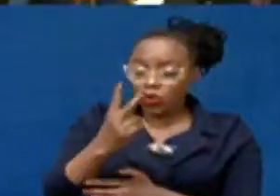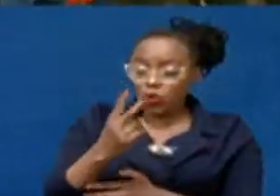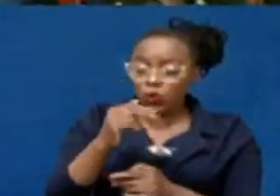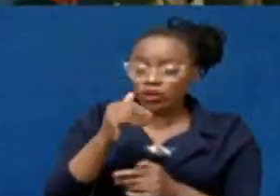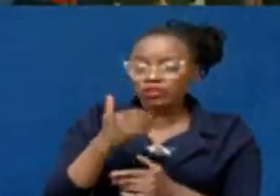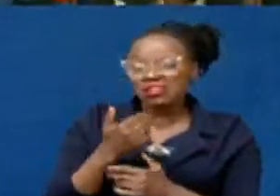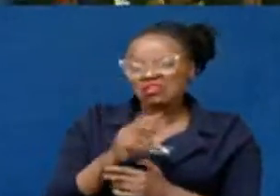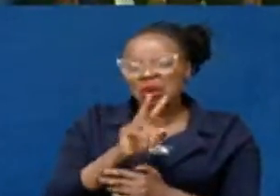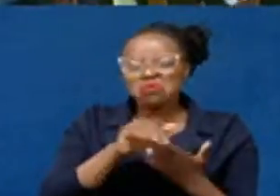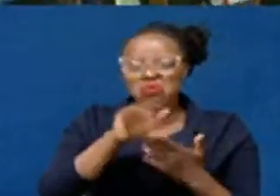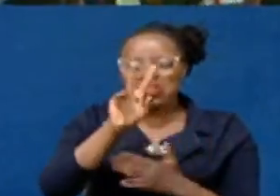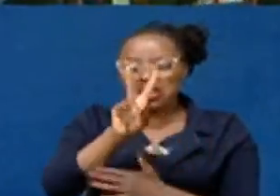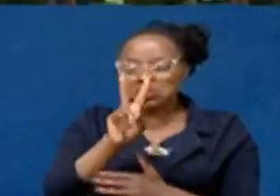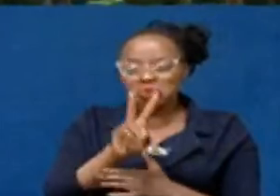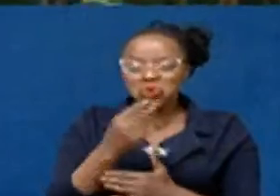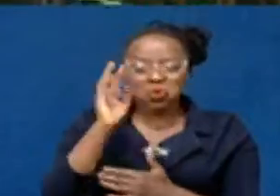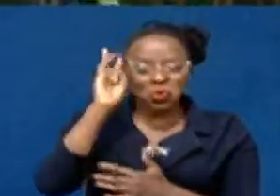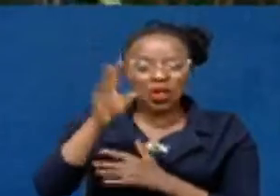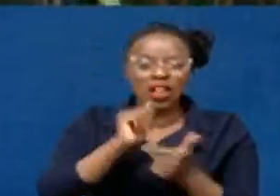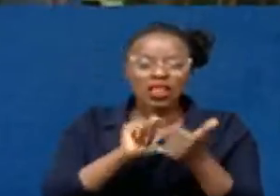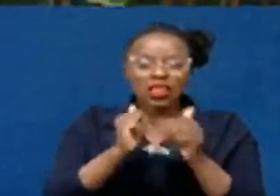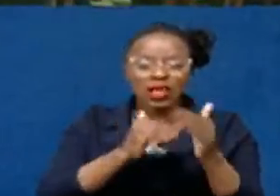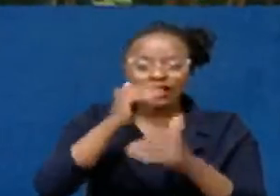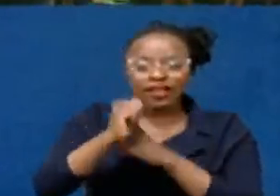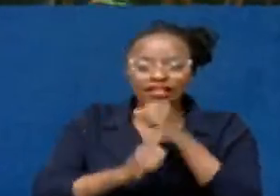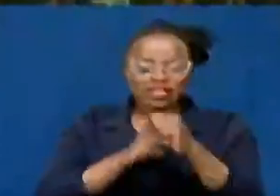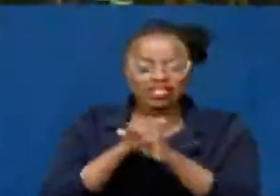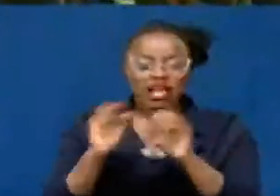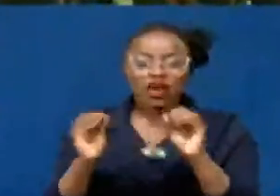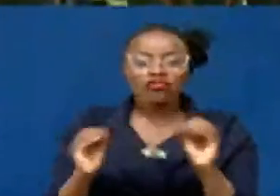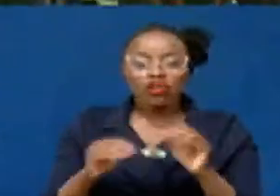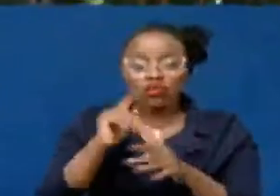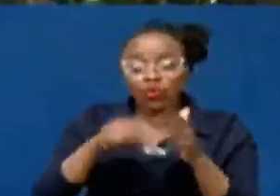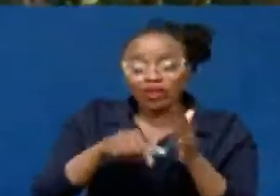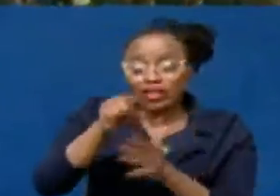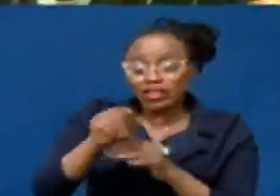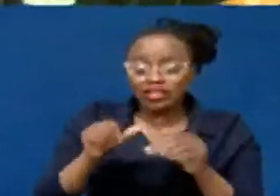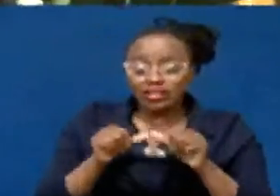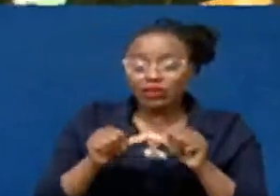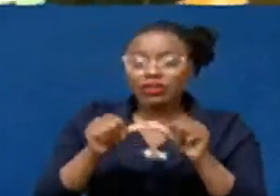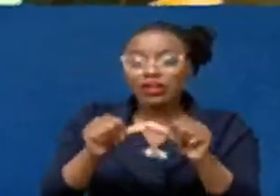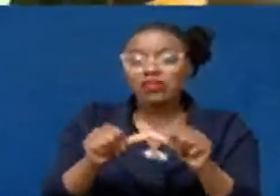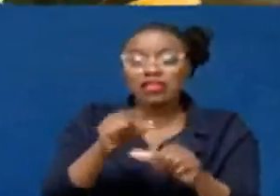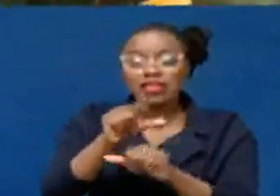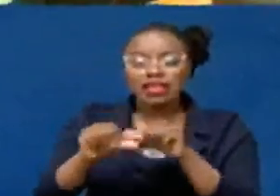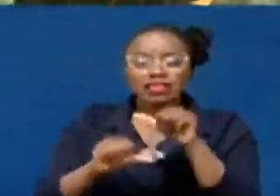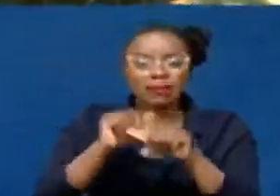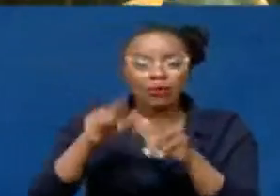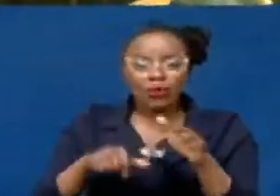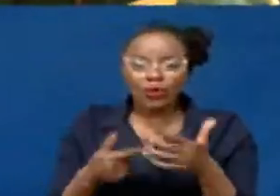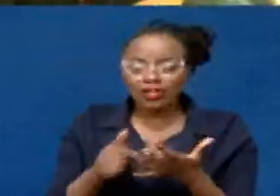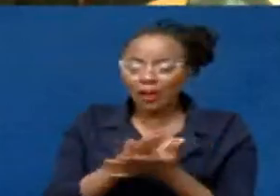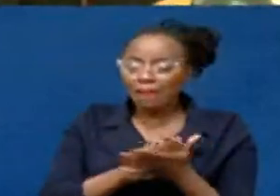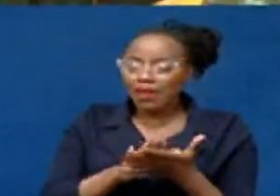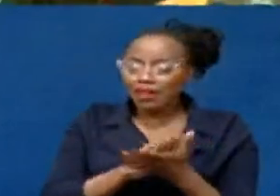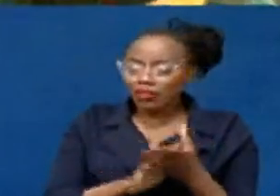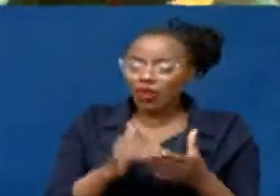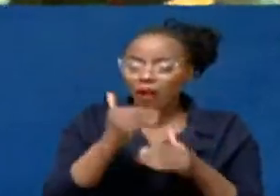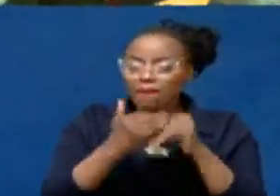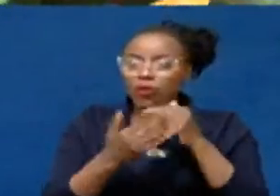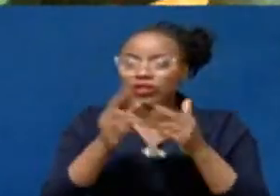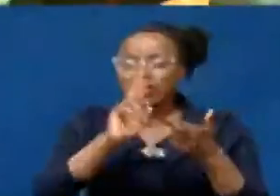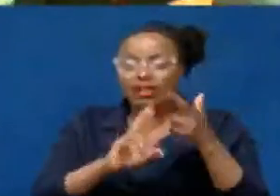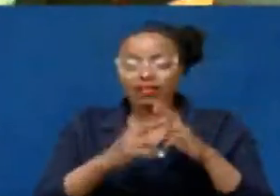will contest the election next year. So what this is going on, what this is about is basically building